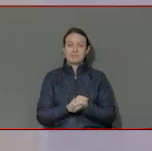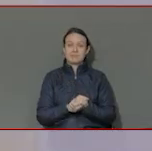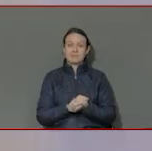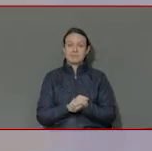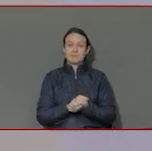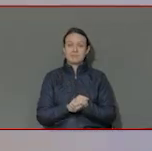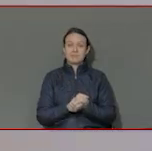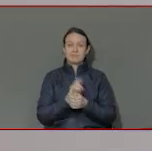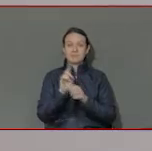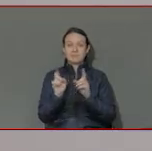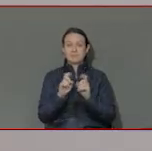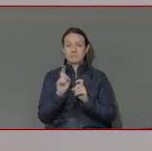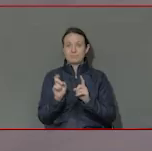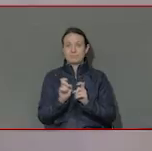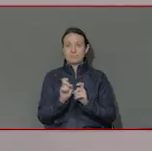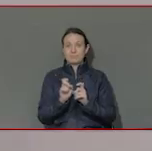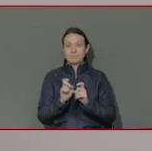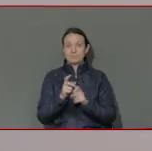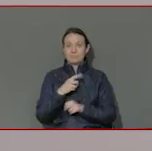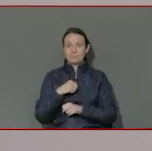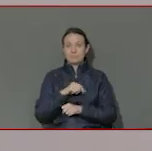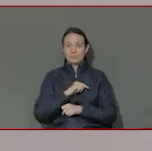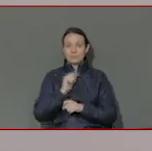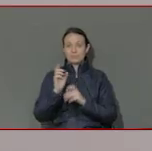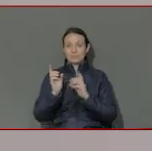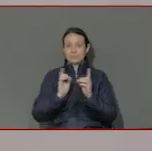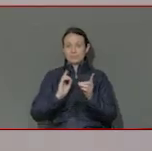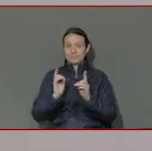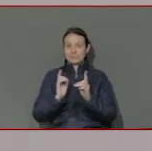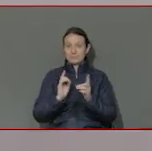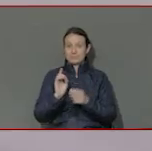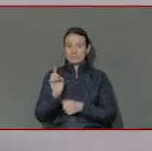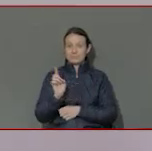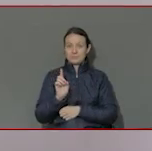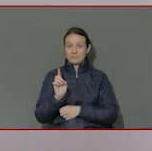And the question that I want us to look at